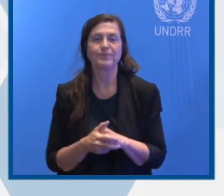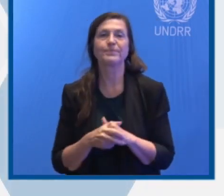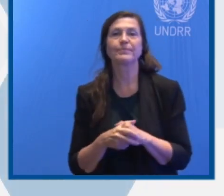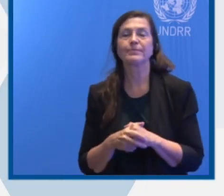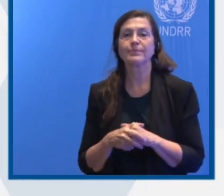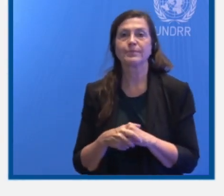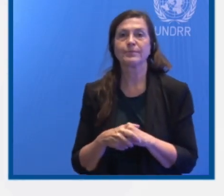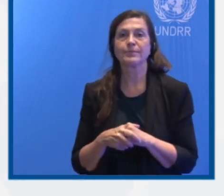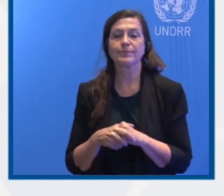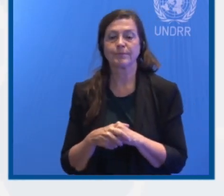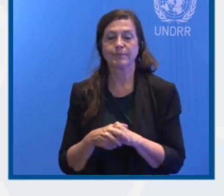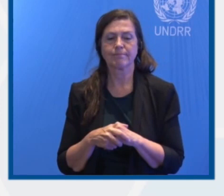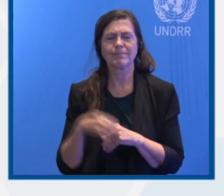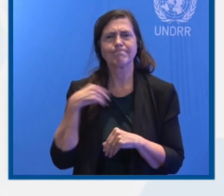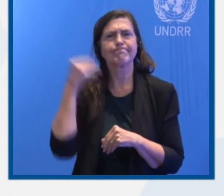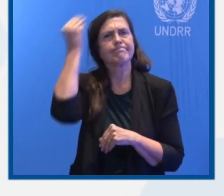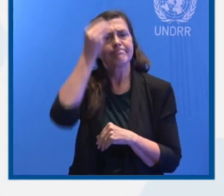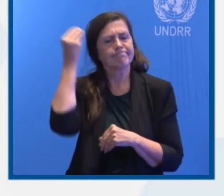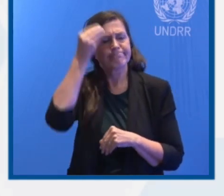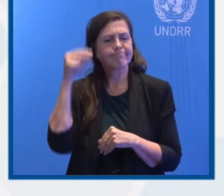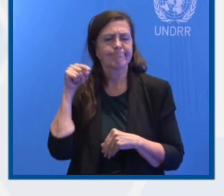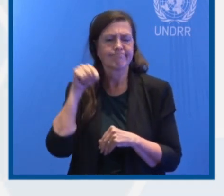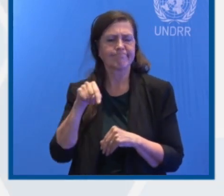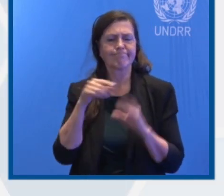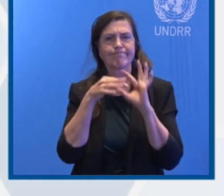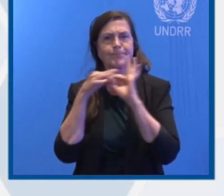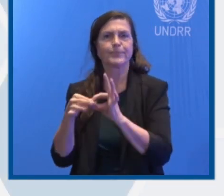the code or the